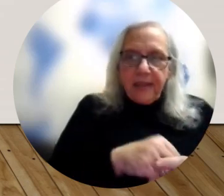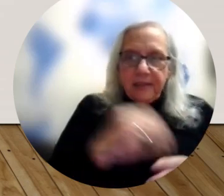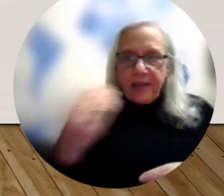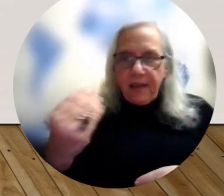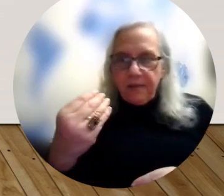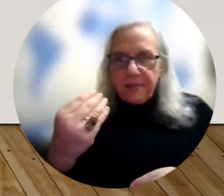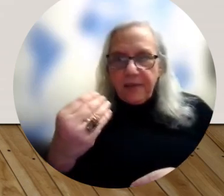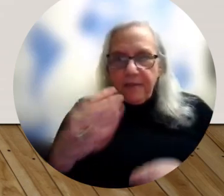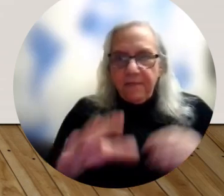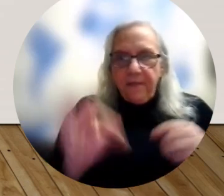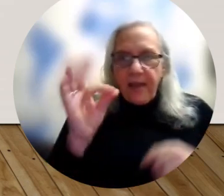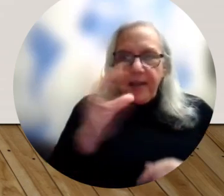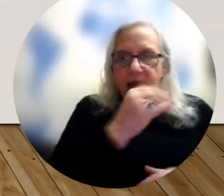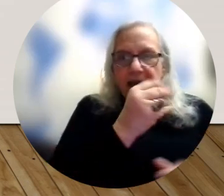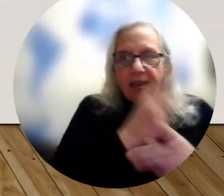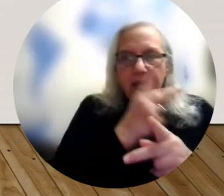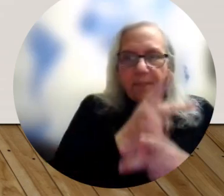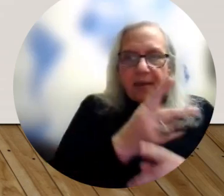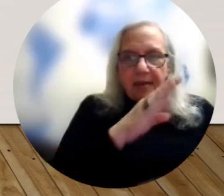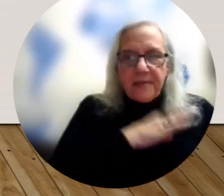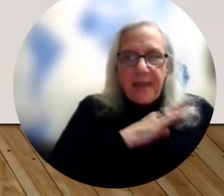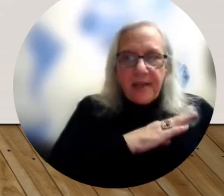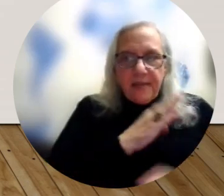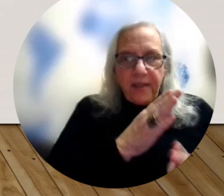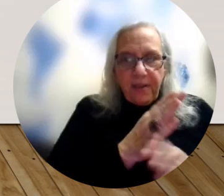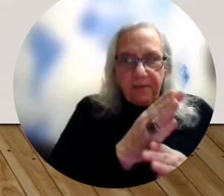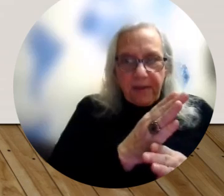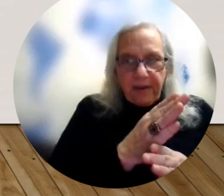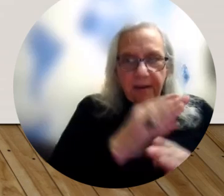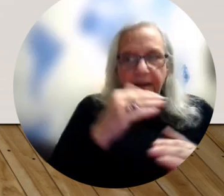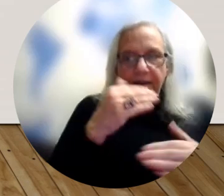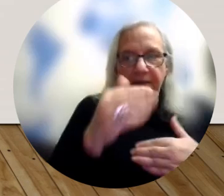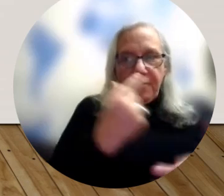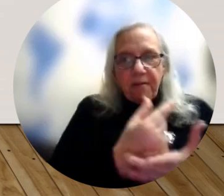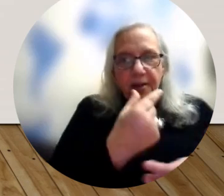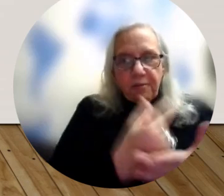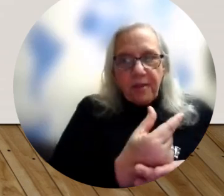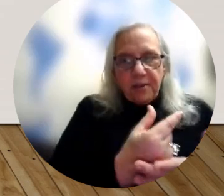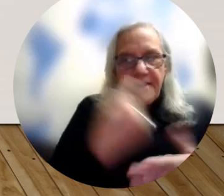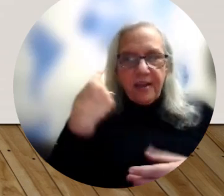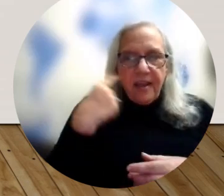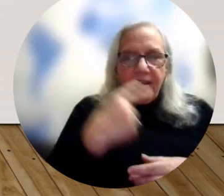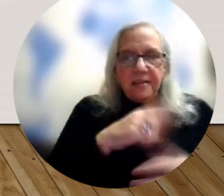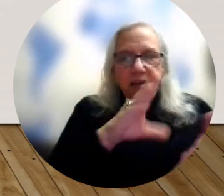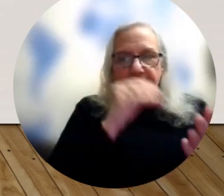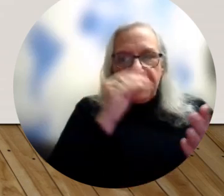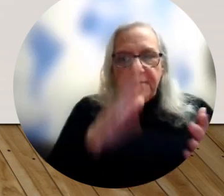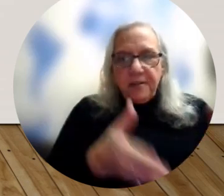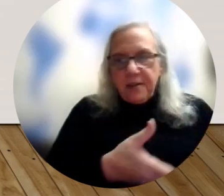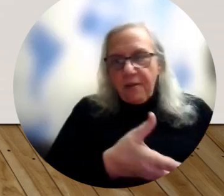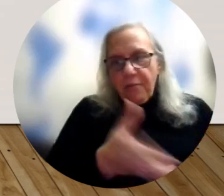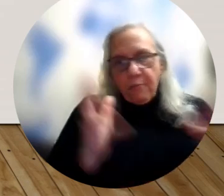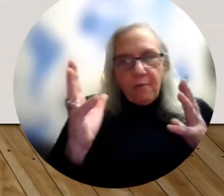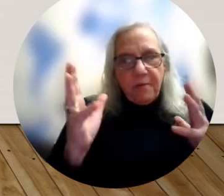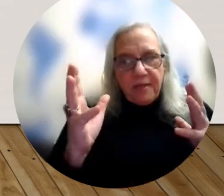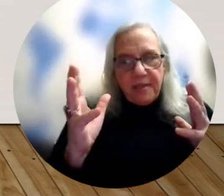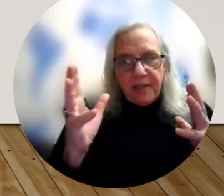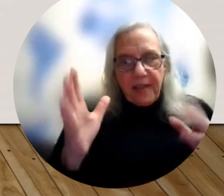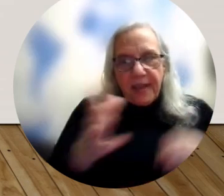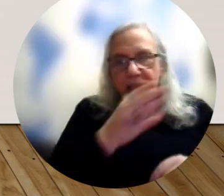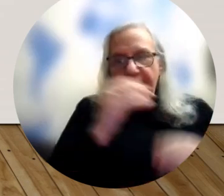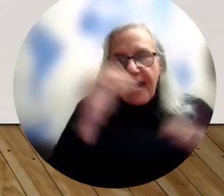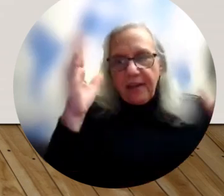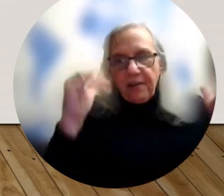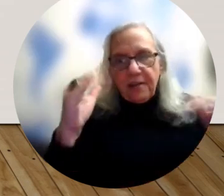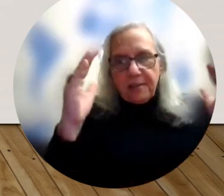for the ins and outs of finding and keeping a satisfying career following graduation, deaf students are thrown into